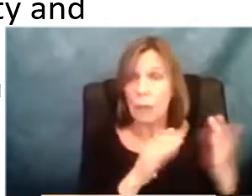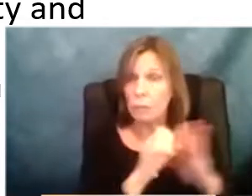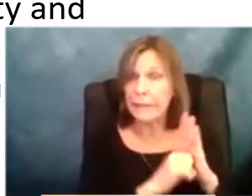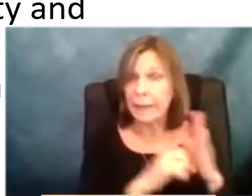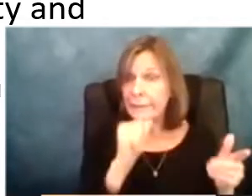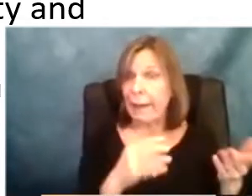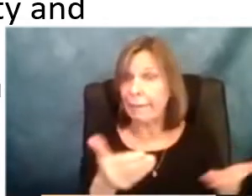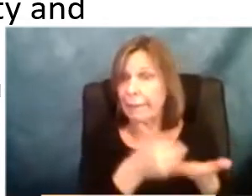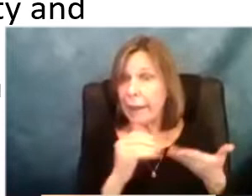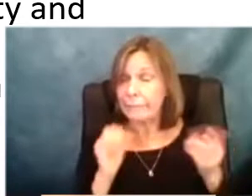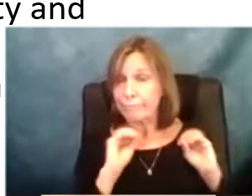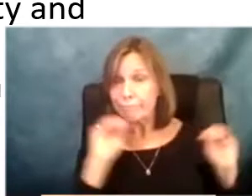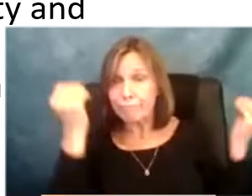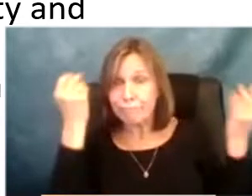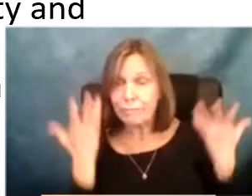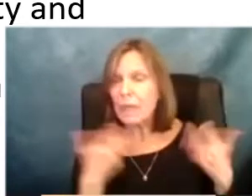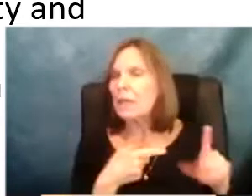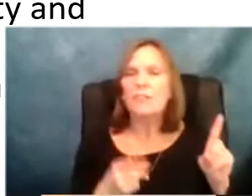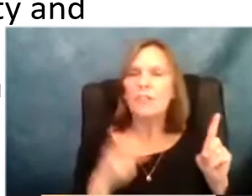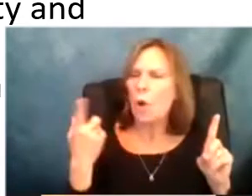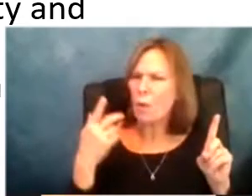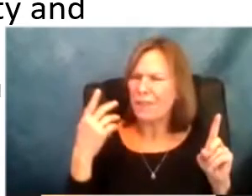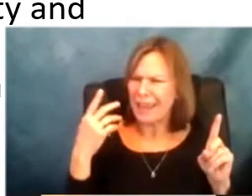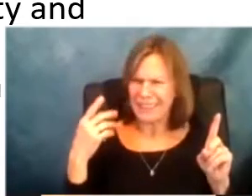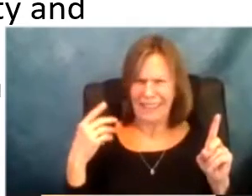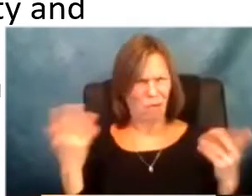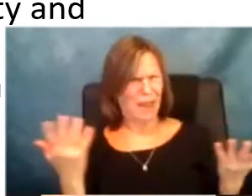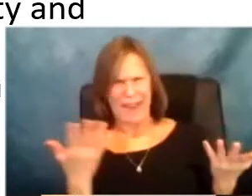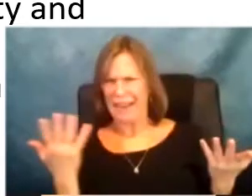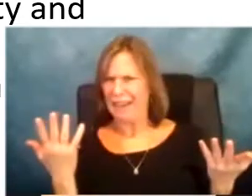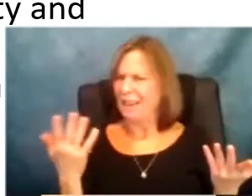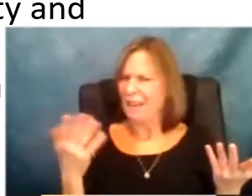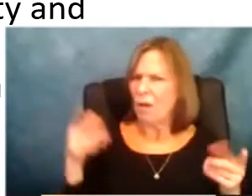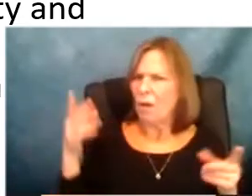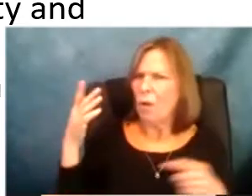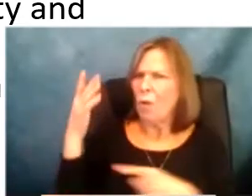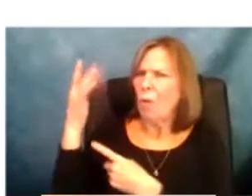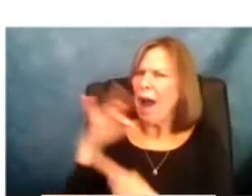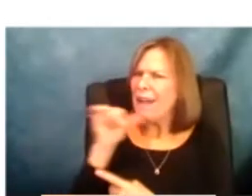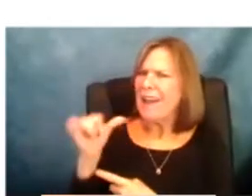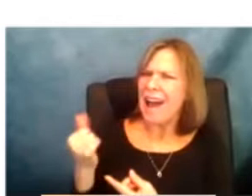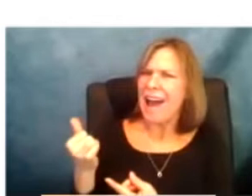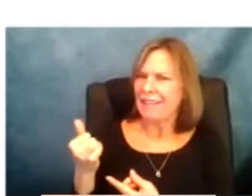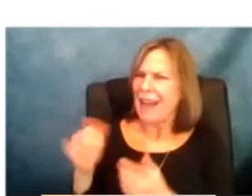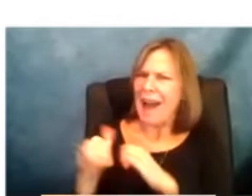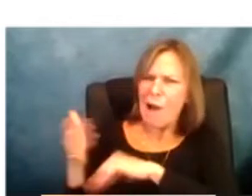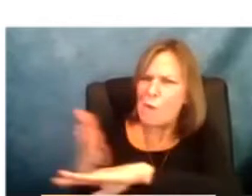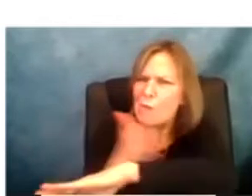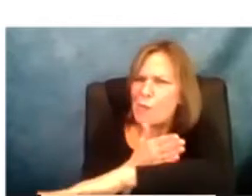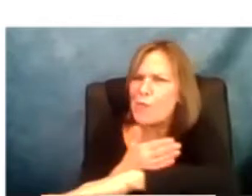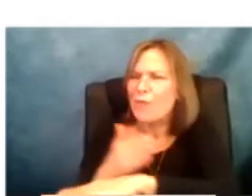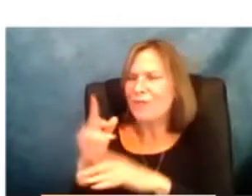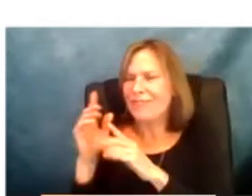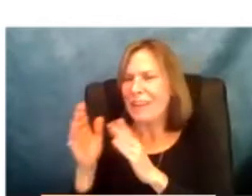bad. And so we want to start asking questions about why is that? Why isn't it better? How could it be better? So